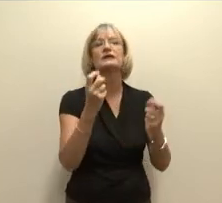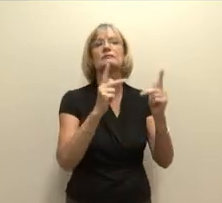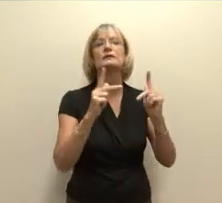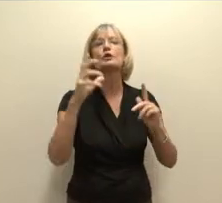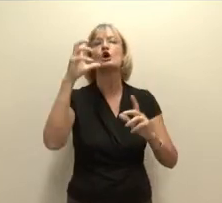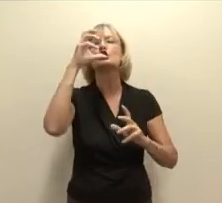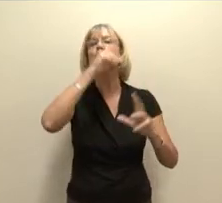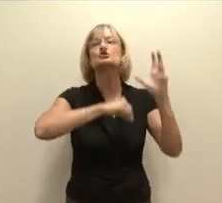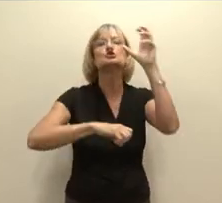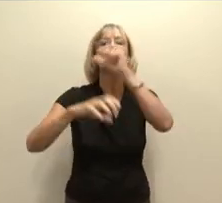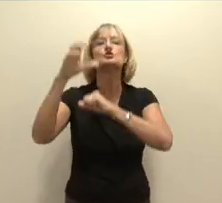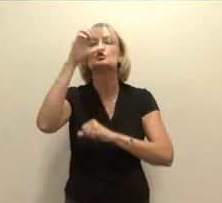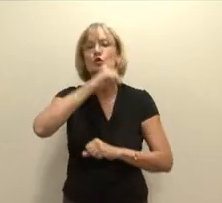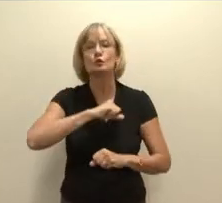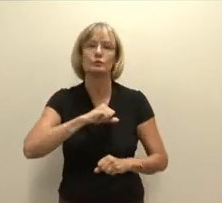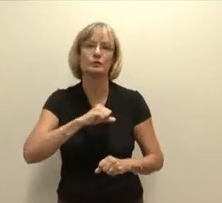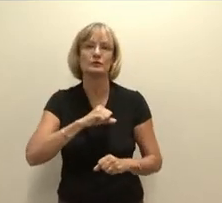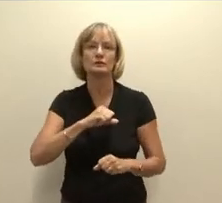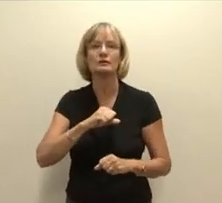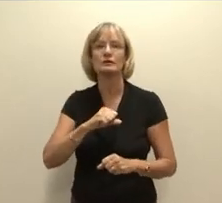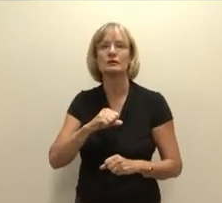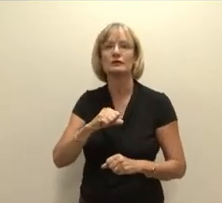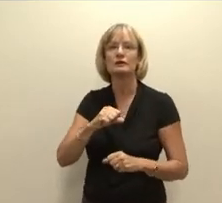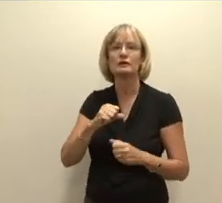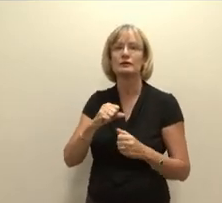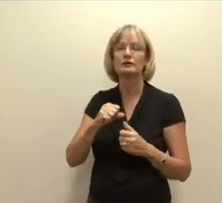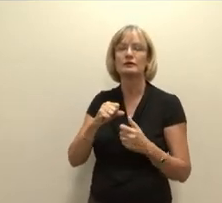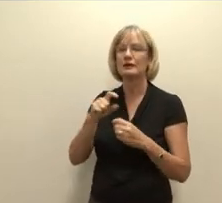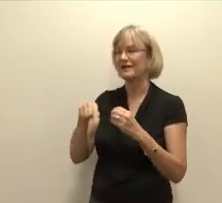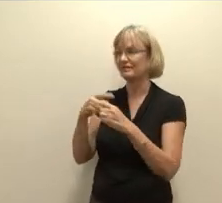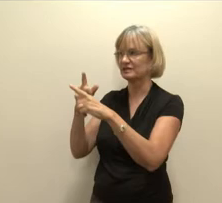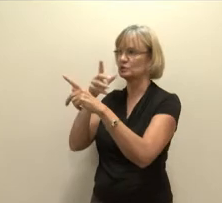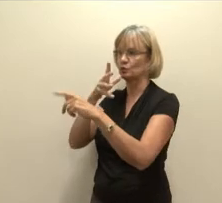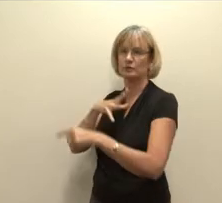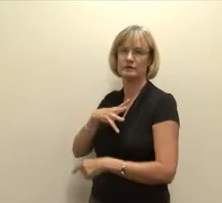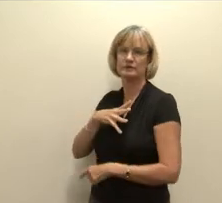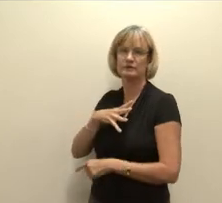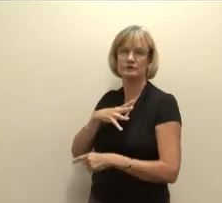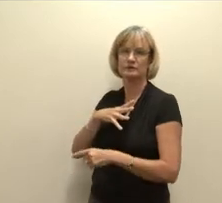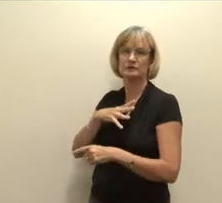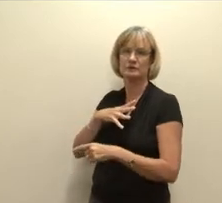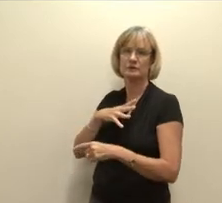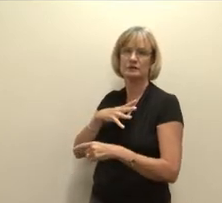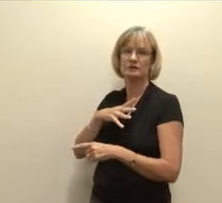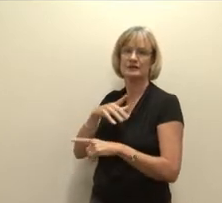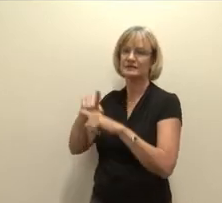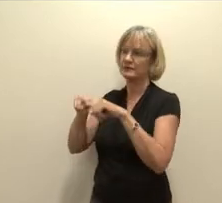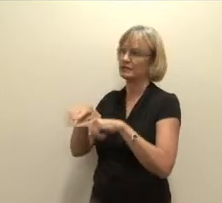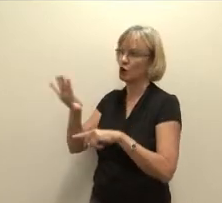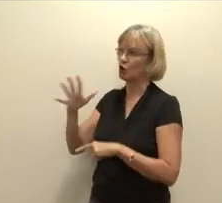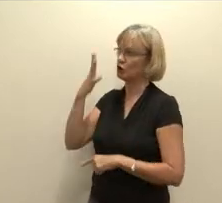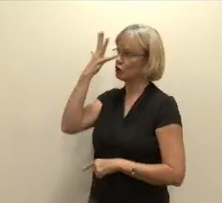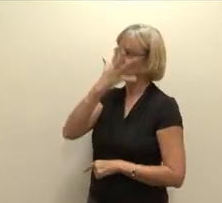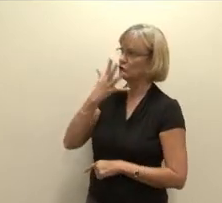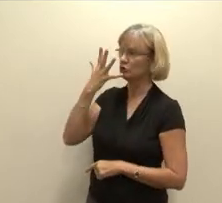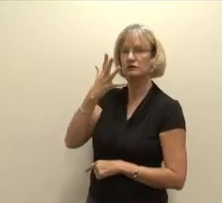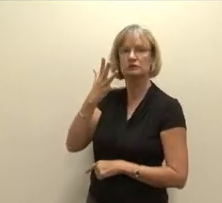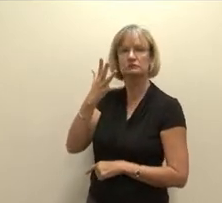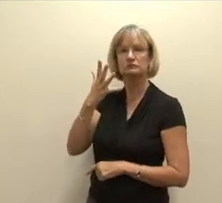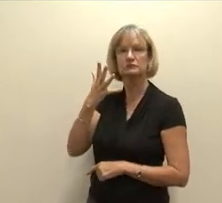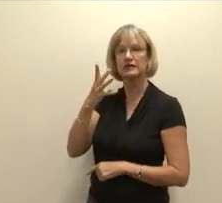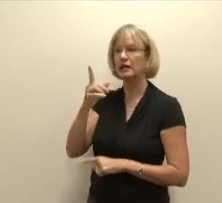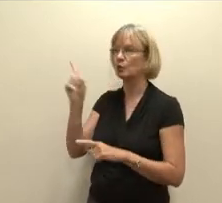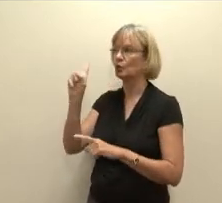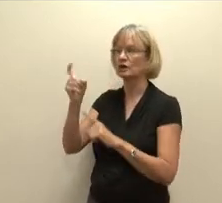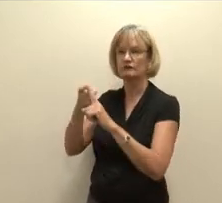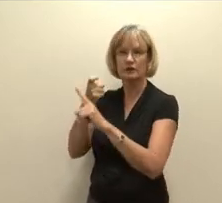made about who this woman is based on how she looks and where she comes from.